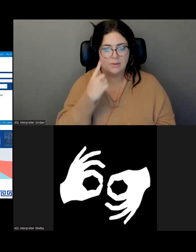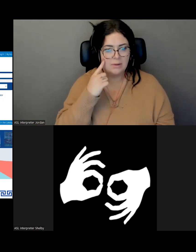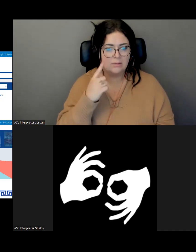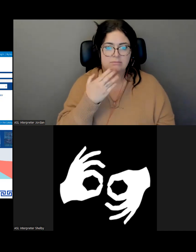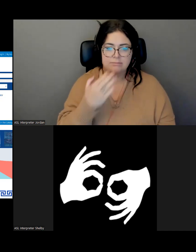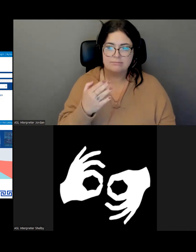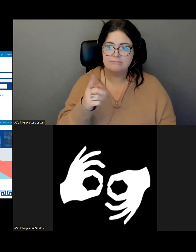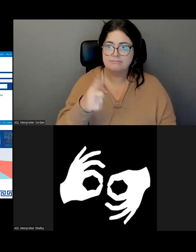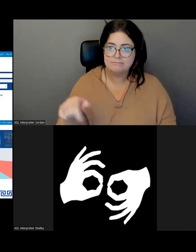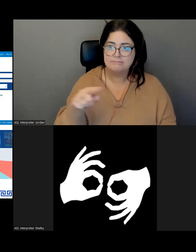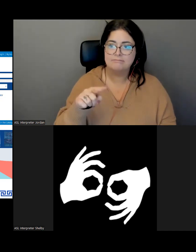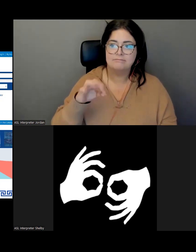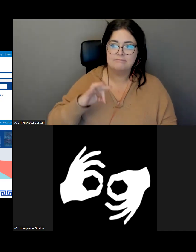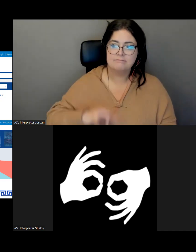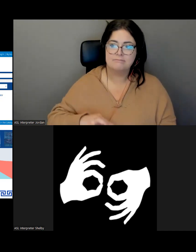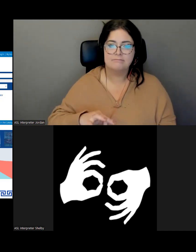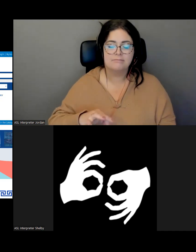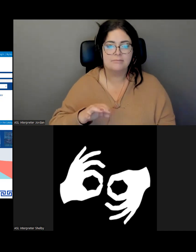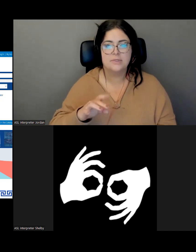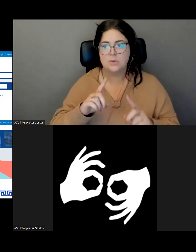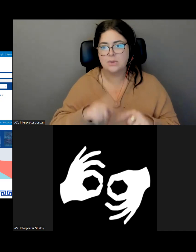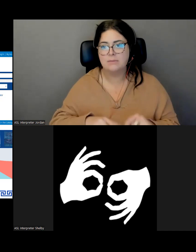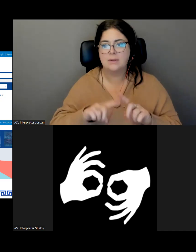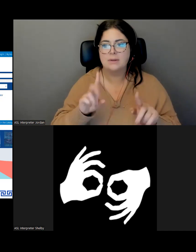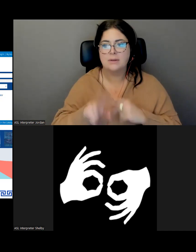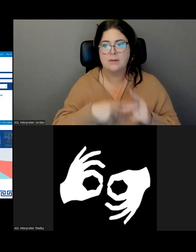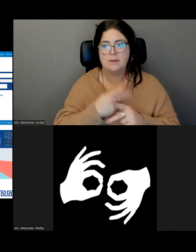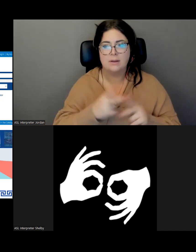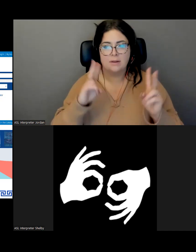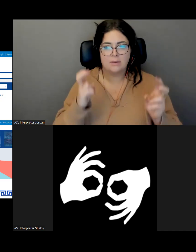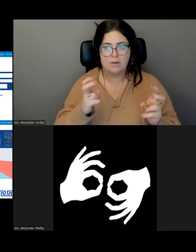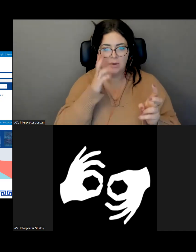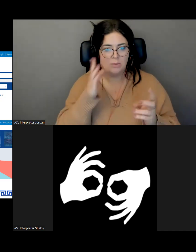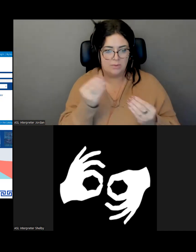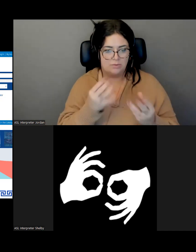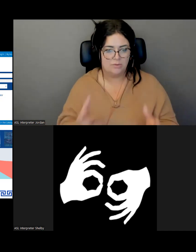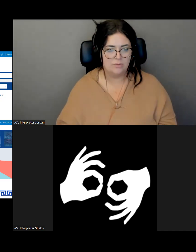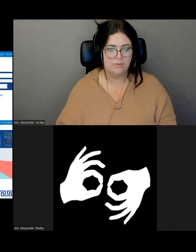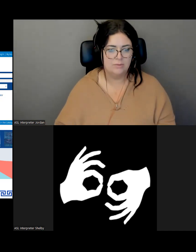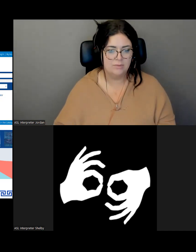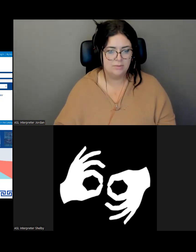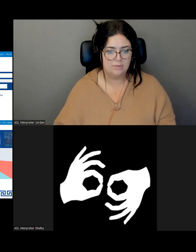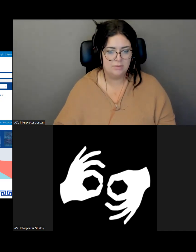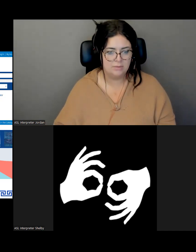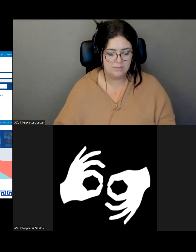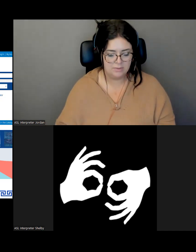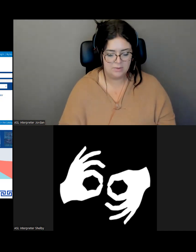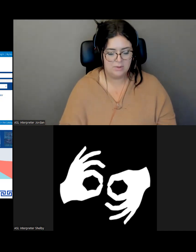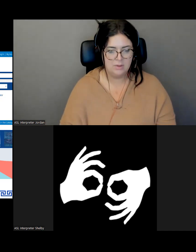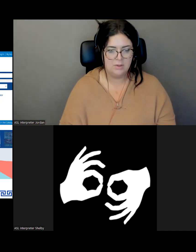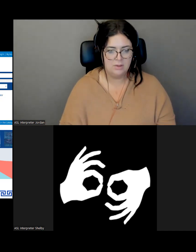to our readers based on different types of topics. And I'll show you what this all looks like as well.